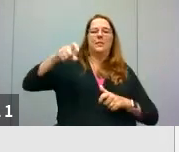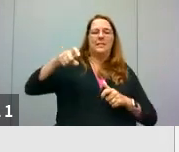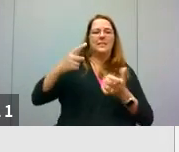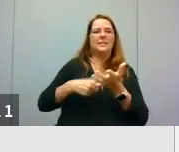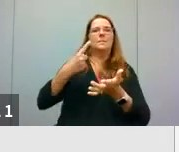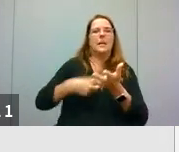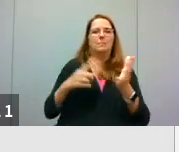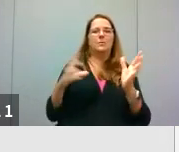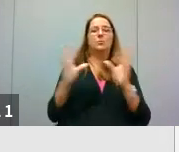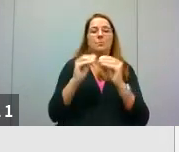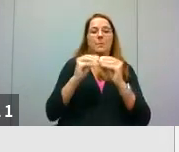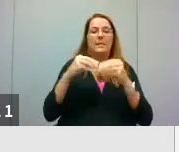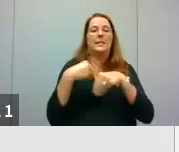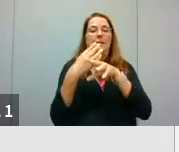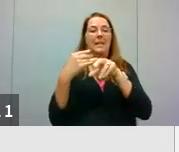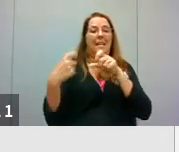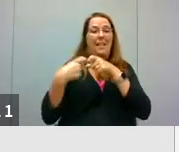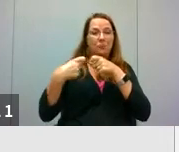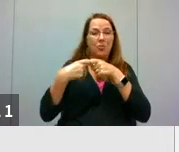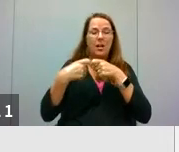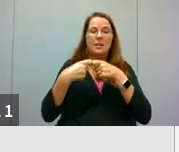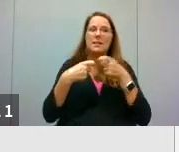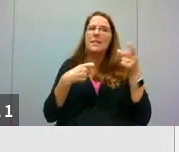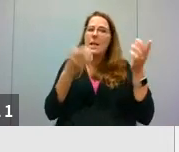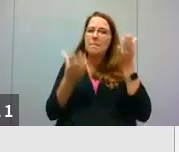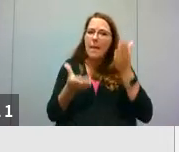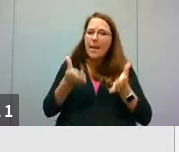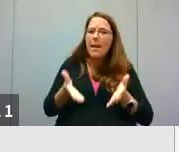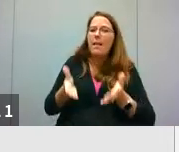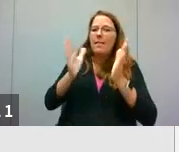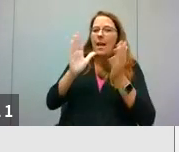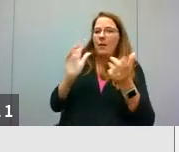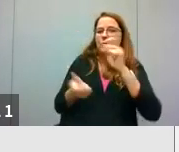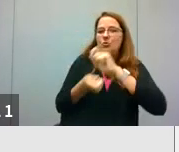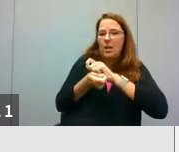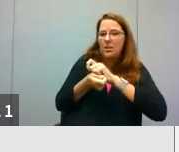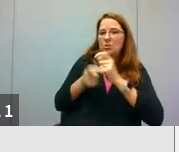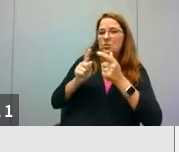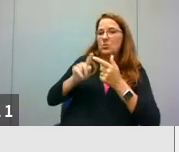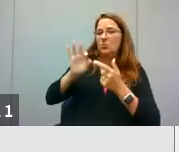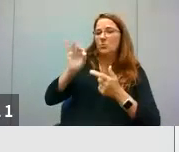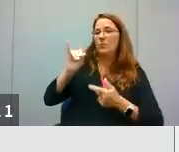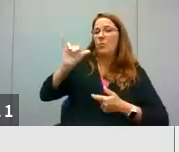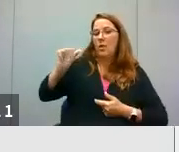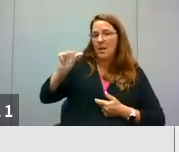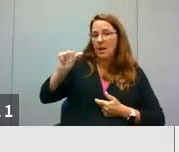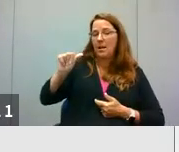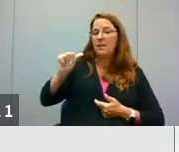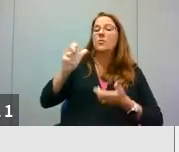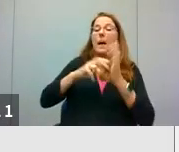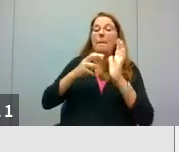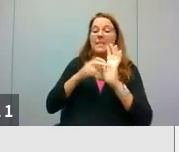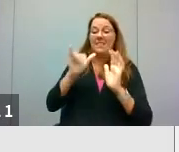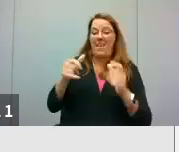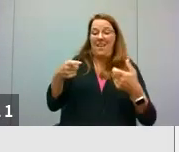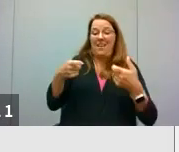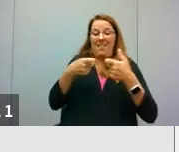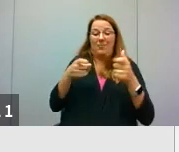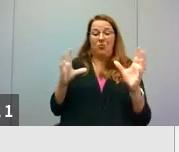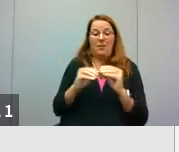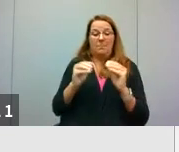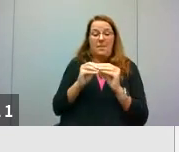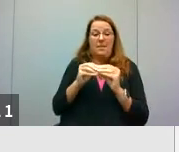sometimes, and they might allow changes to the FOIA, which will change this electronic meeting policy. And you